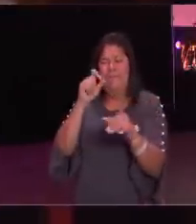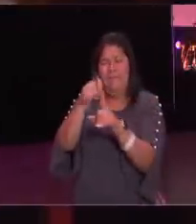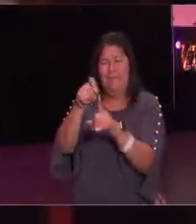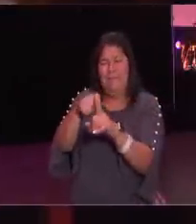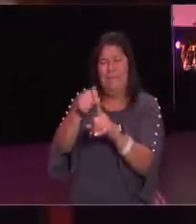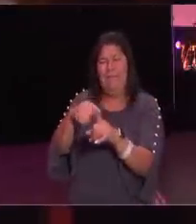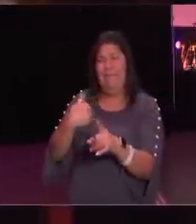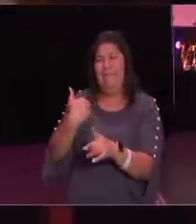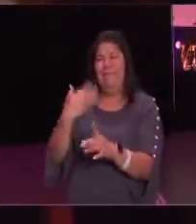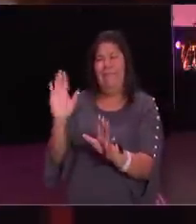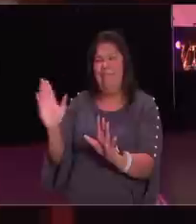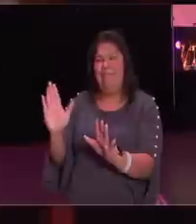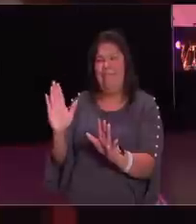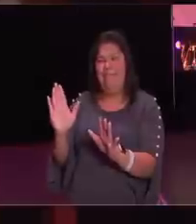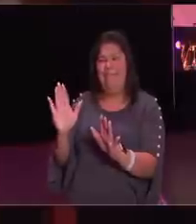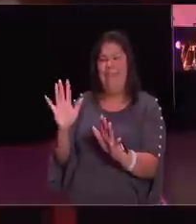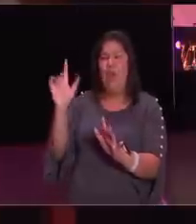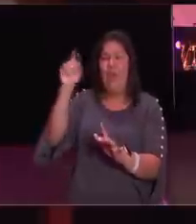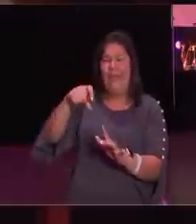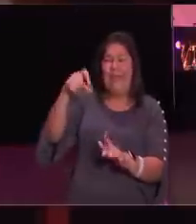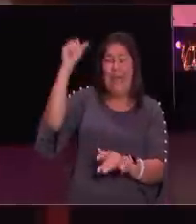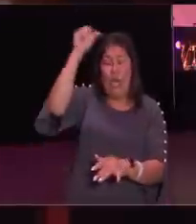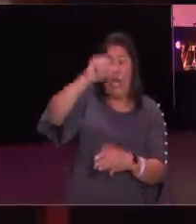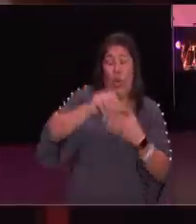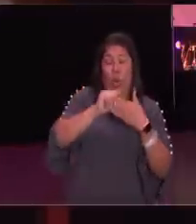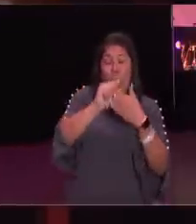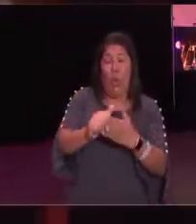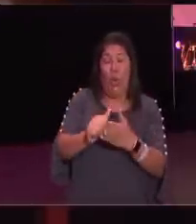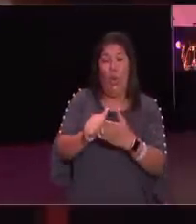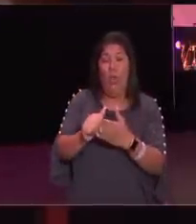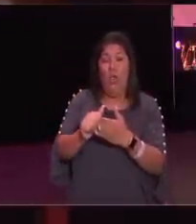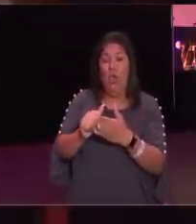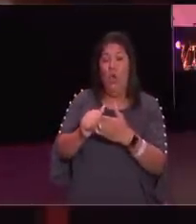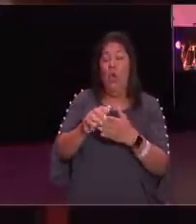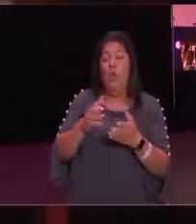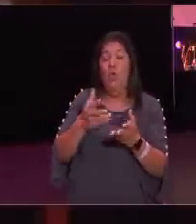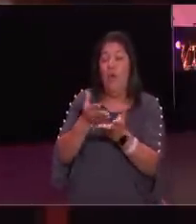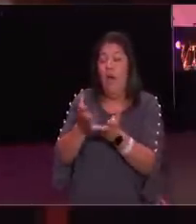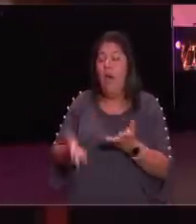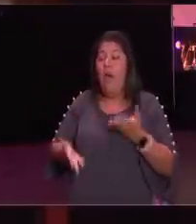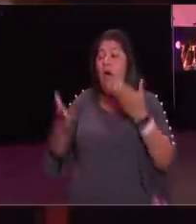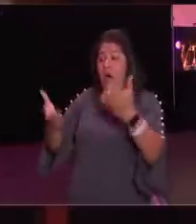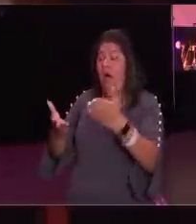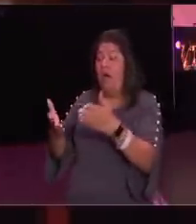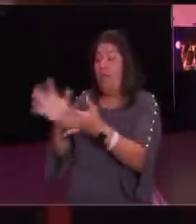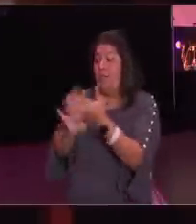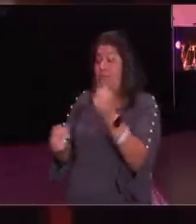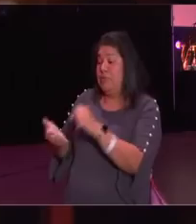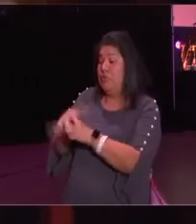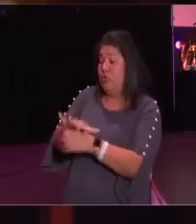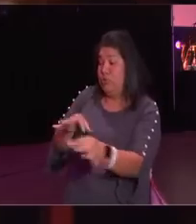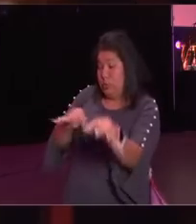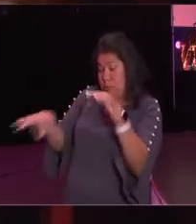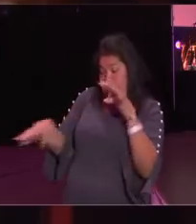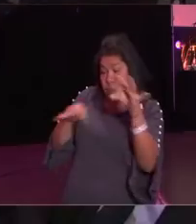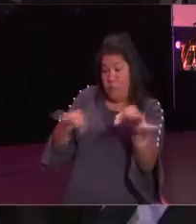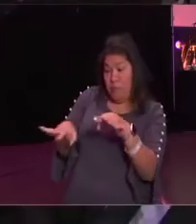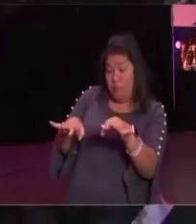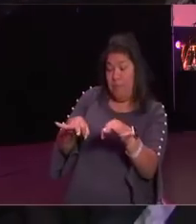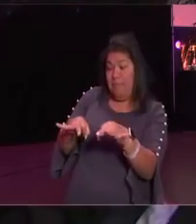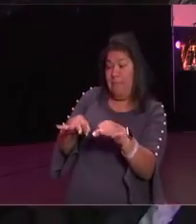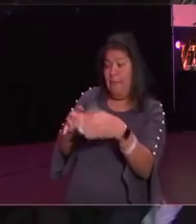young people tonight. We need anointed leaders that are that will provide spiritual covering, guidance,